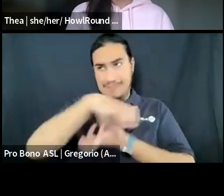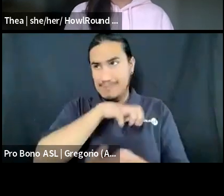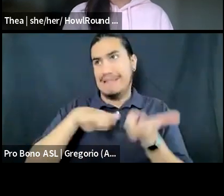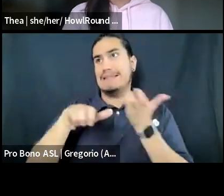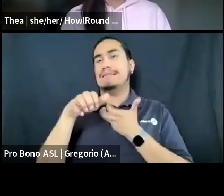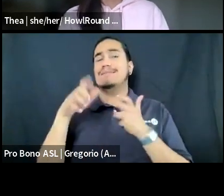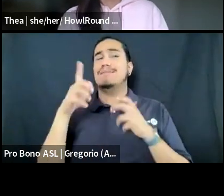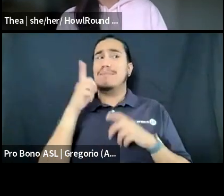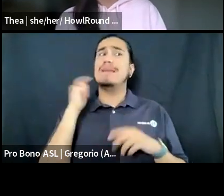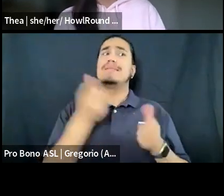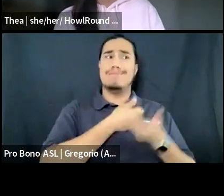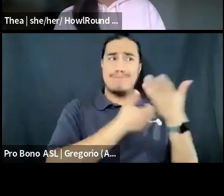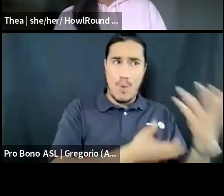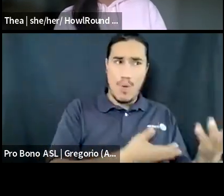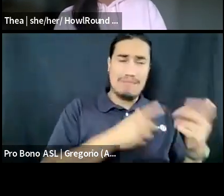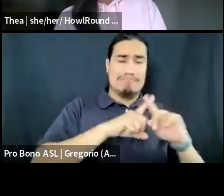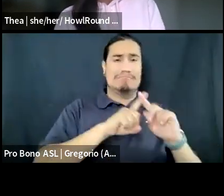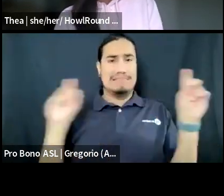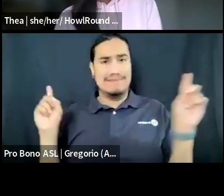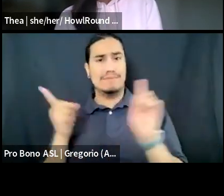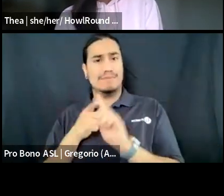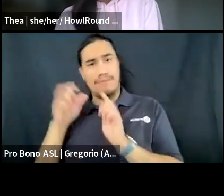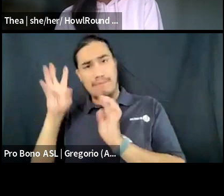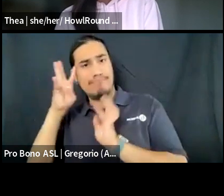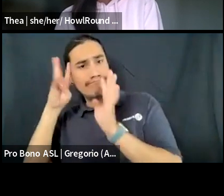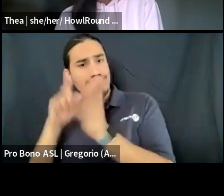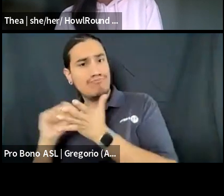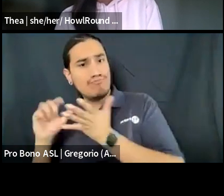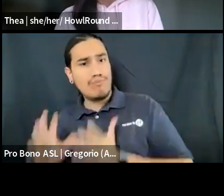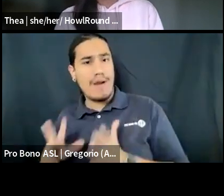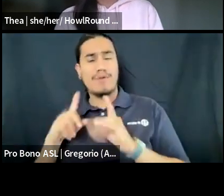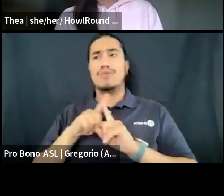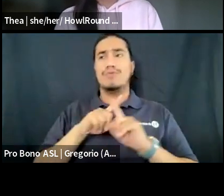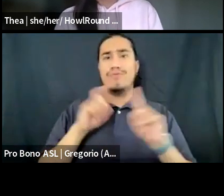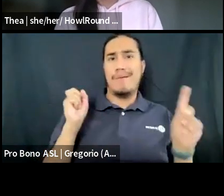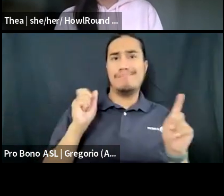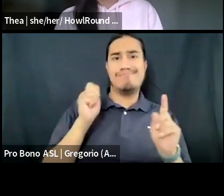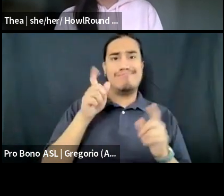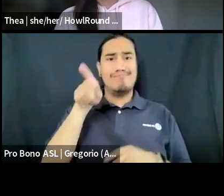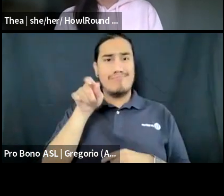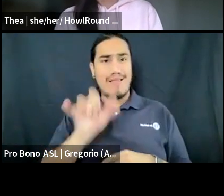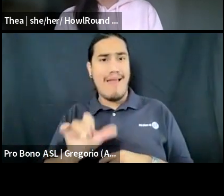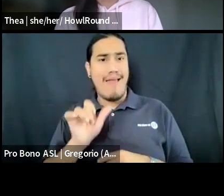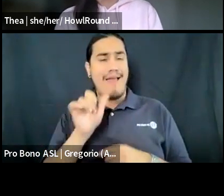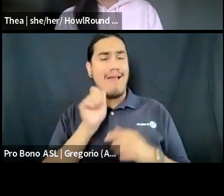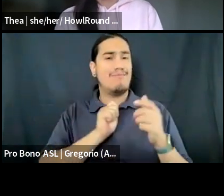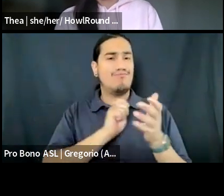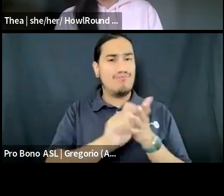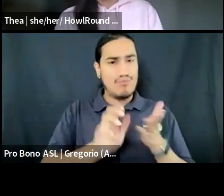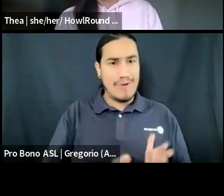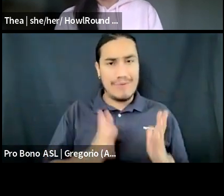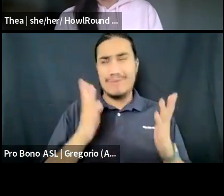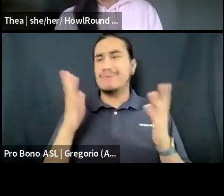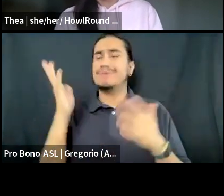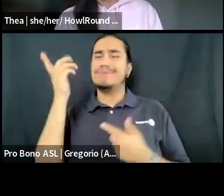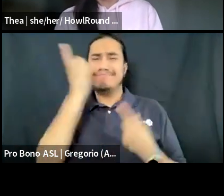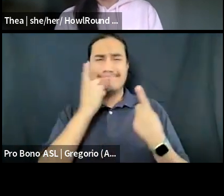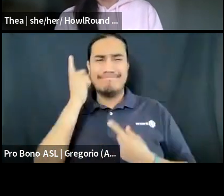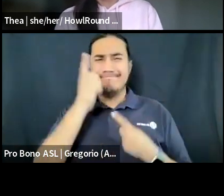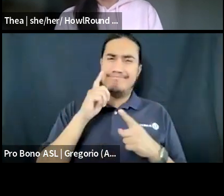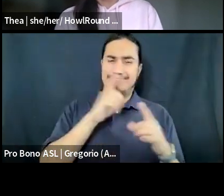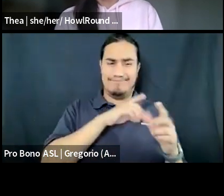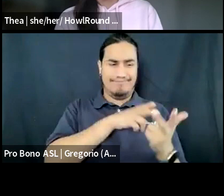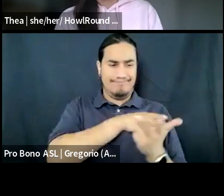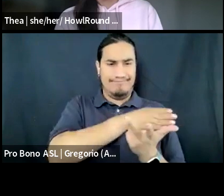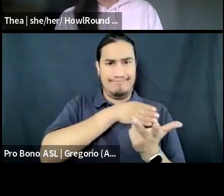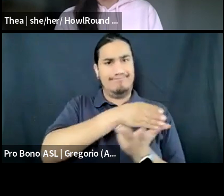be a playwright, than it is to be a fiction writer. And they're different disciplines, but I'm very interested in knowing, like, if one